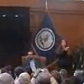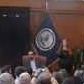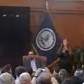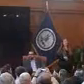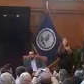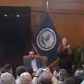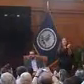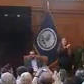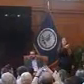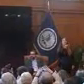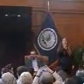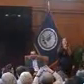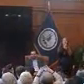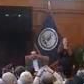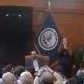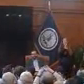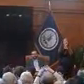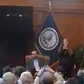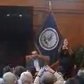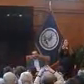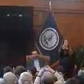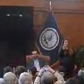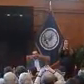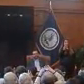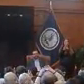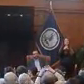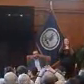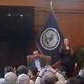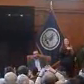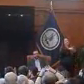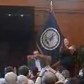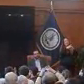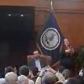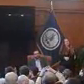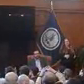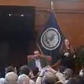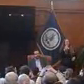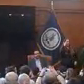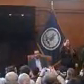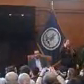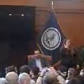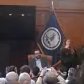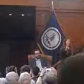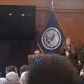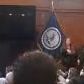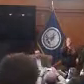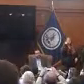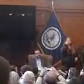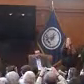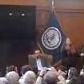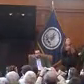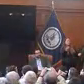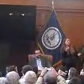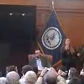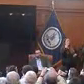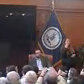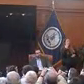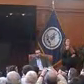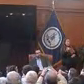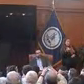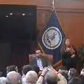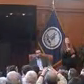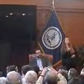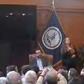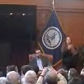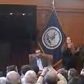the Batten School of Leadership and Public Policy. I'm your host for this event. Both presidents are here because we'd like to exchange views with